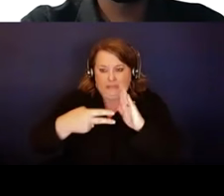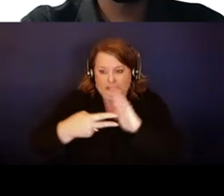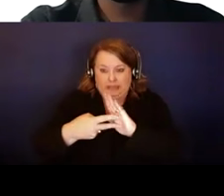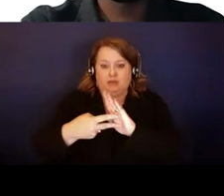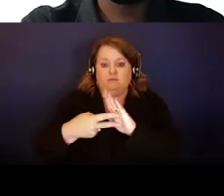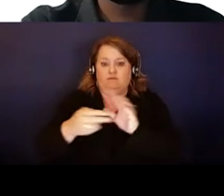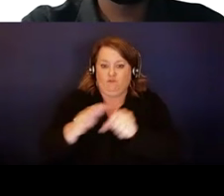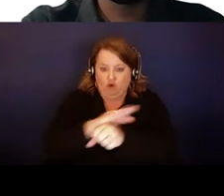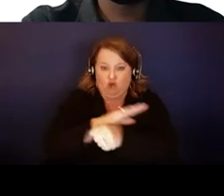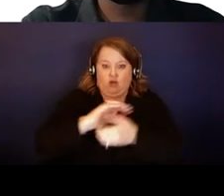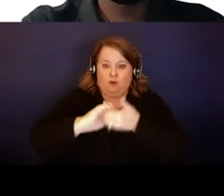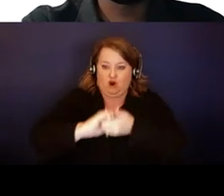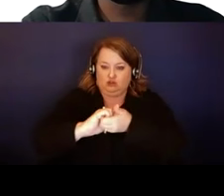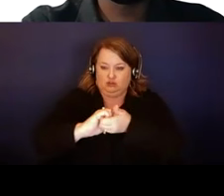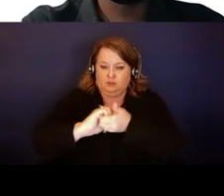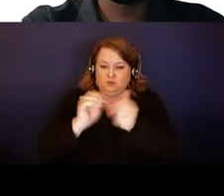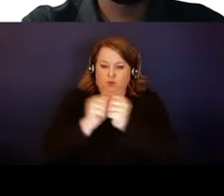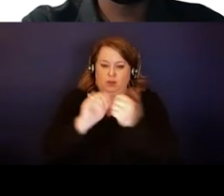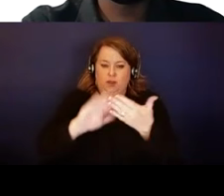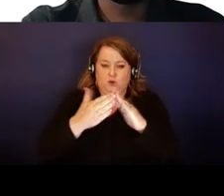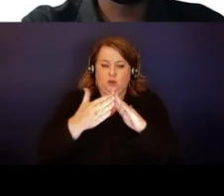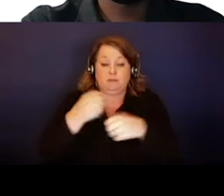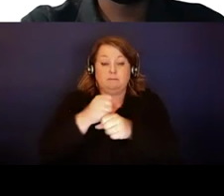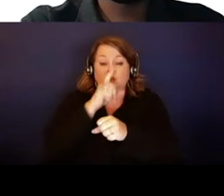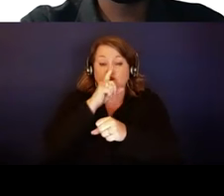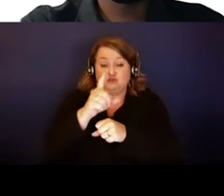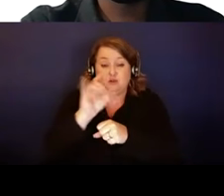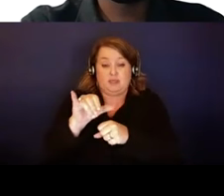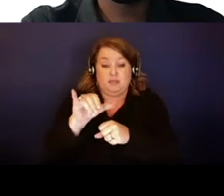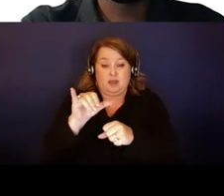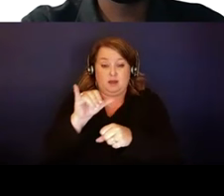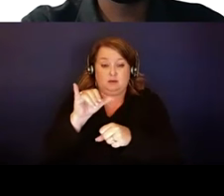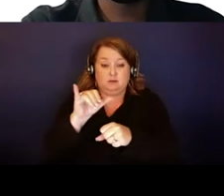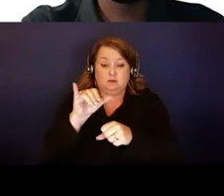the community level, and to make sure that justice professionals are working with